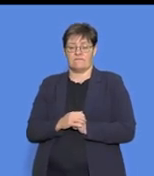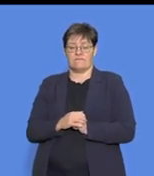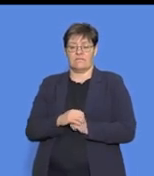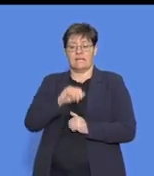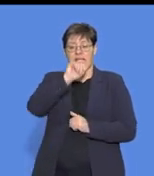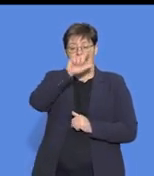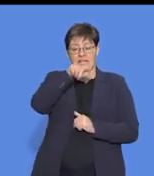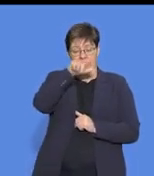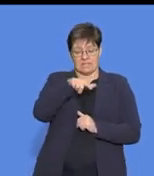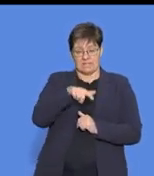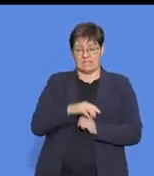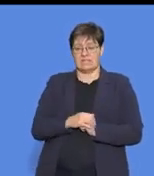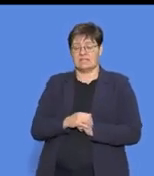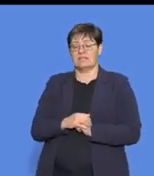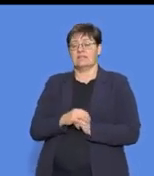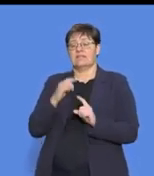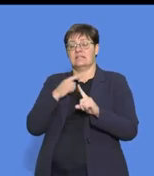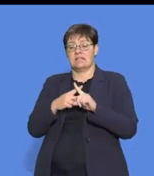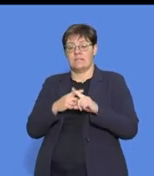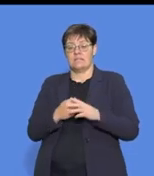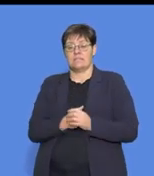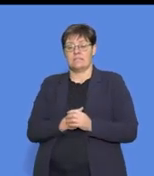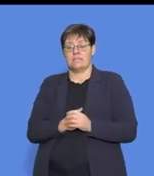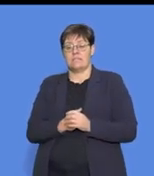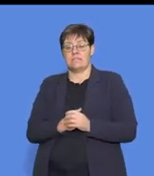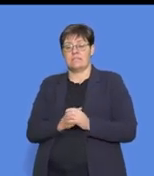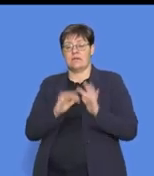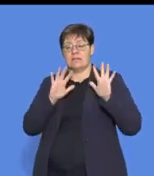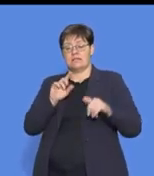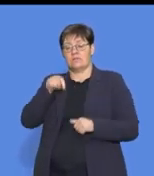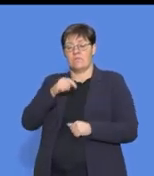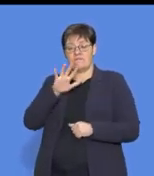half of 17 times